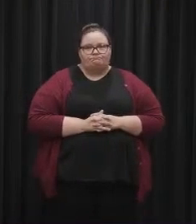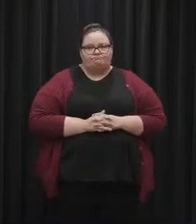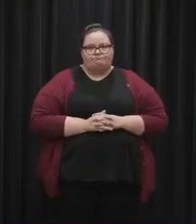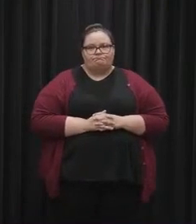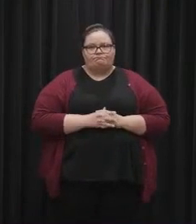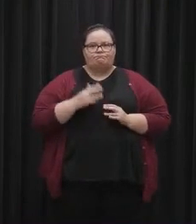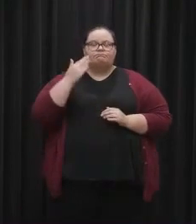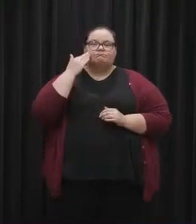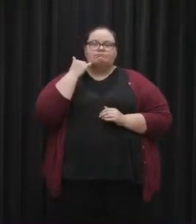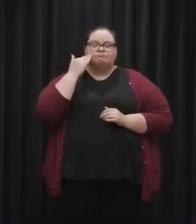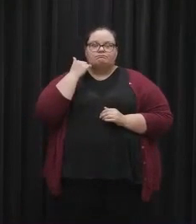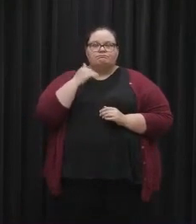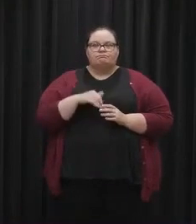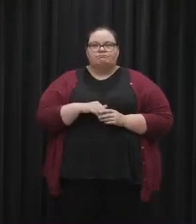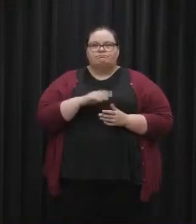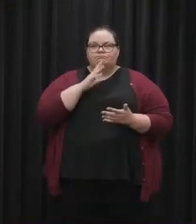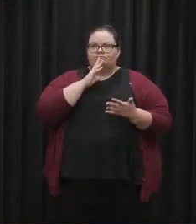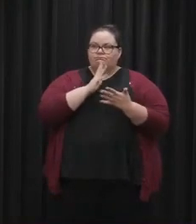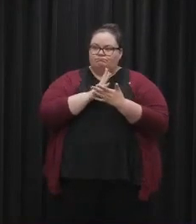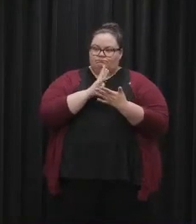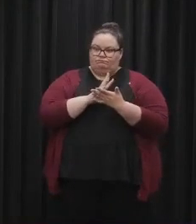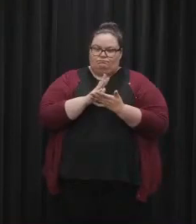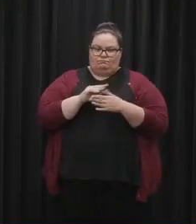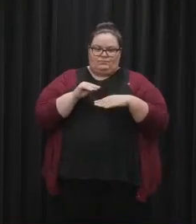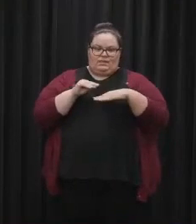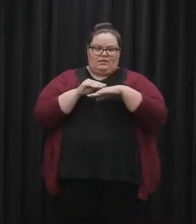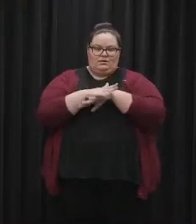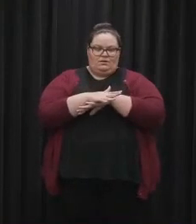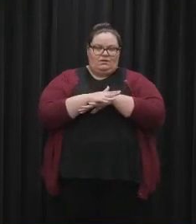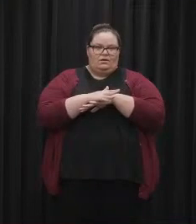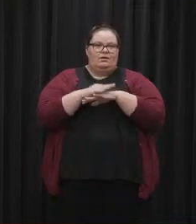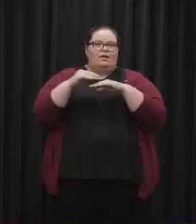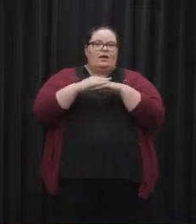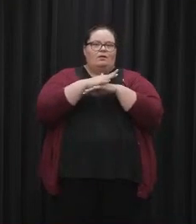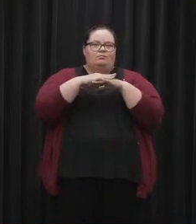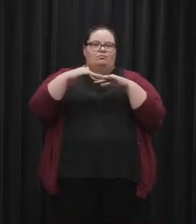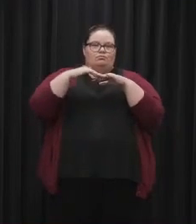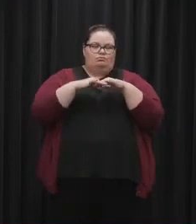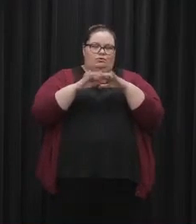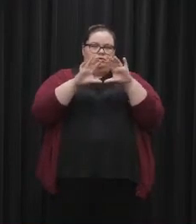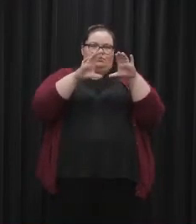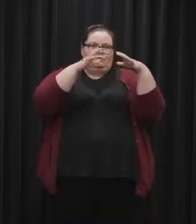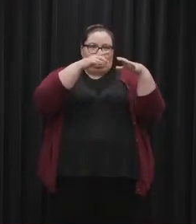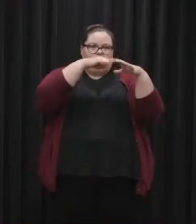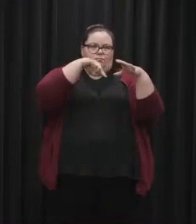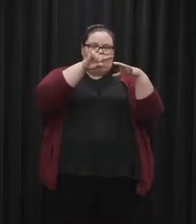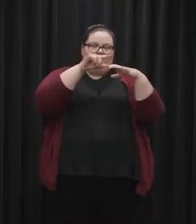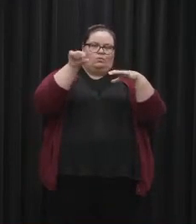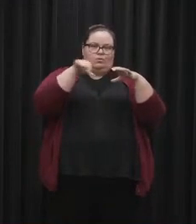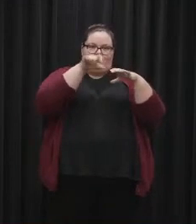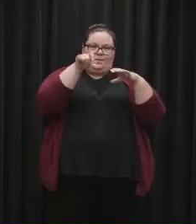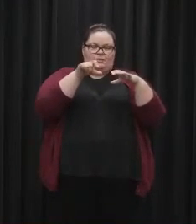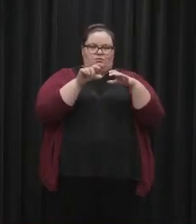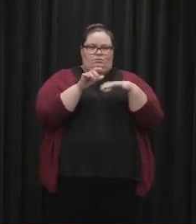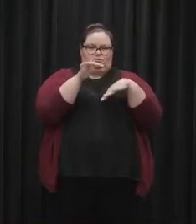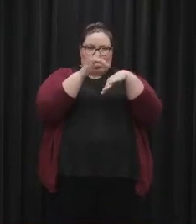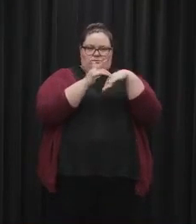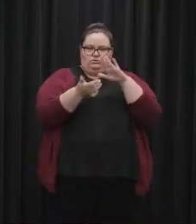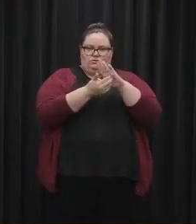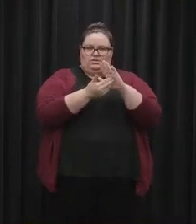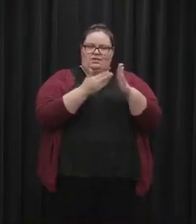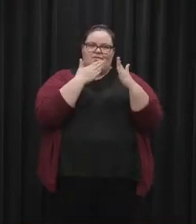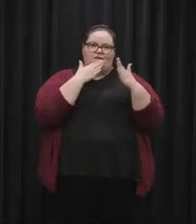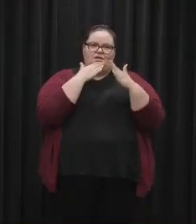The other day, I talked about changes that affected the Listigouche First Nation in Quebec, and I just wanted to briefly mention them again,